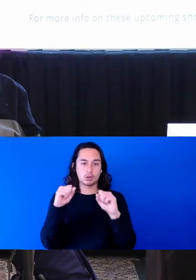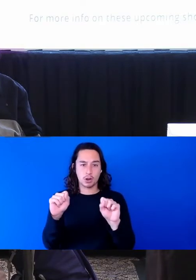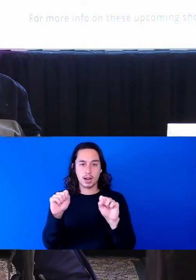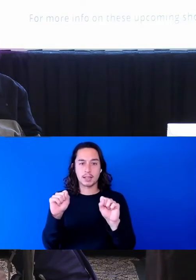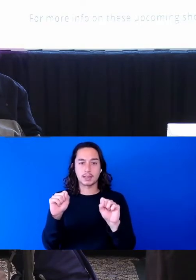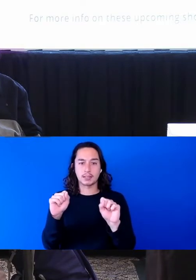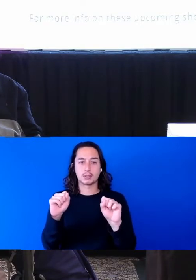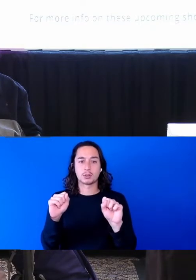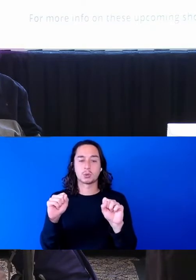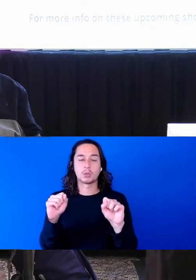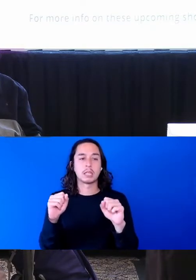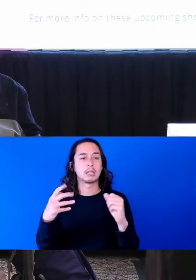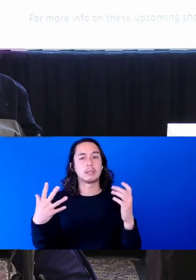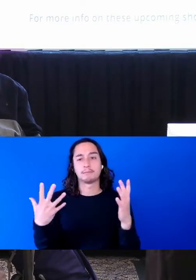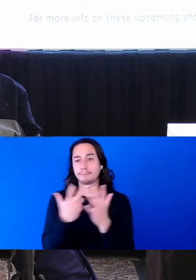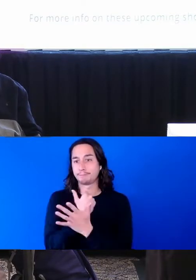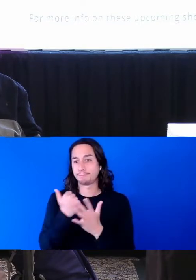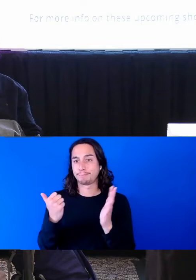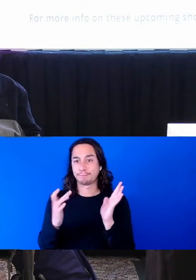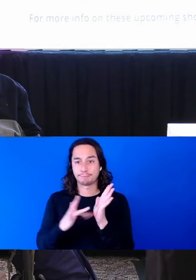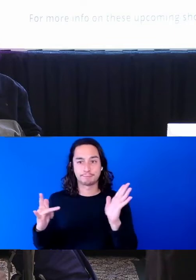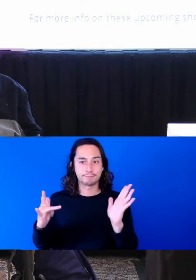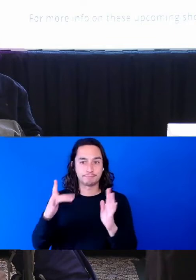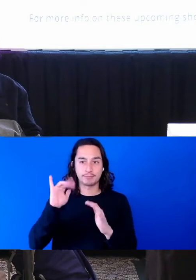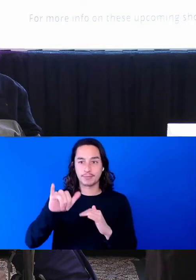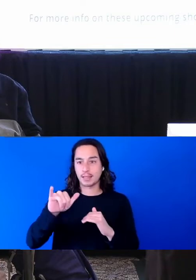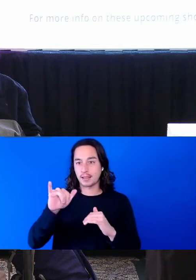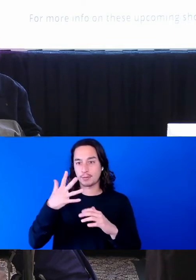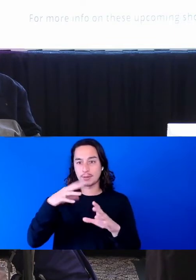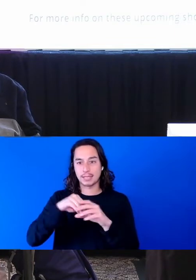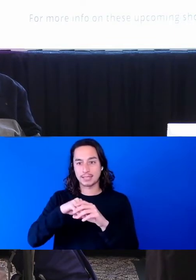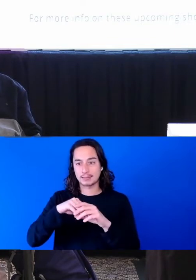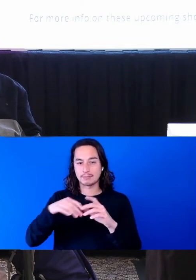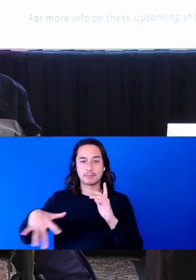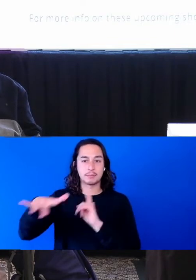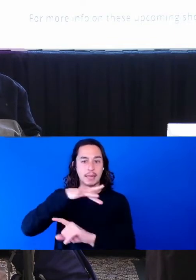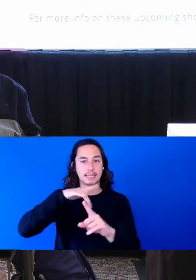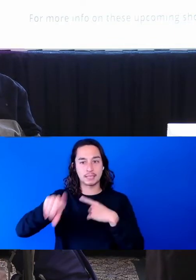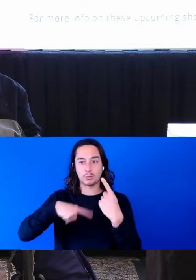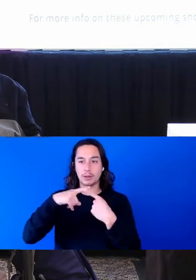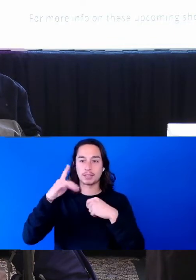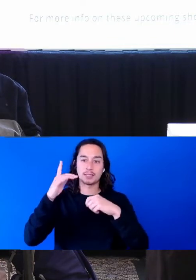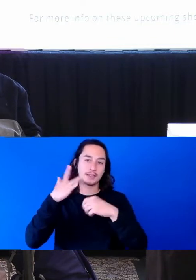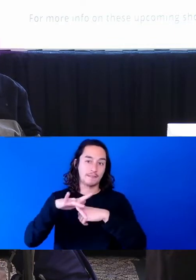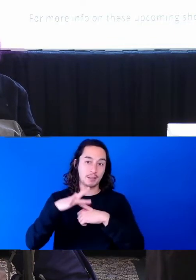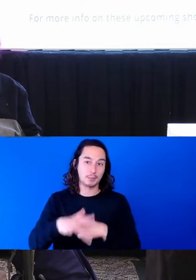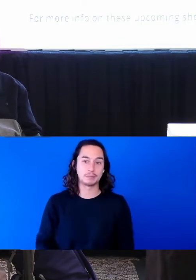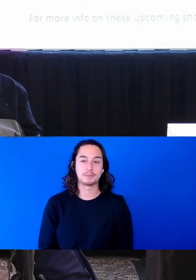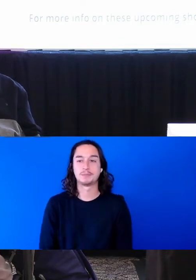like take advantage of that in a spacious way when it's available to us.